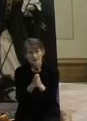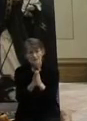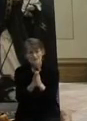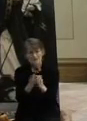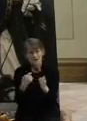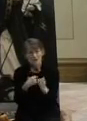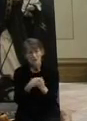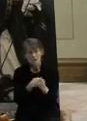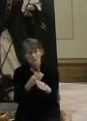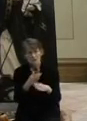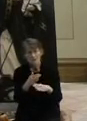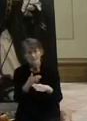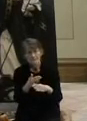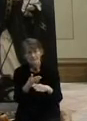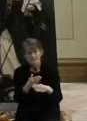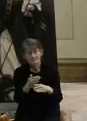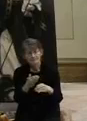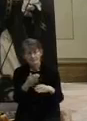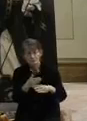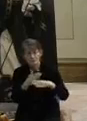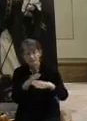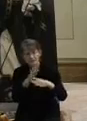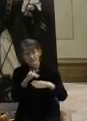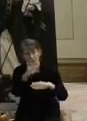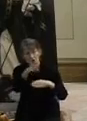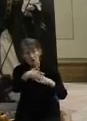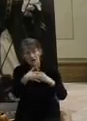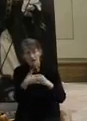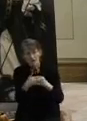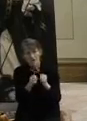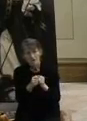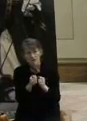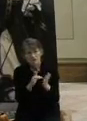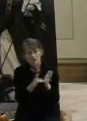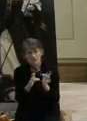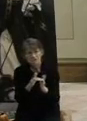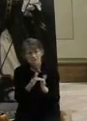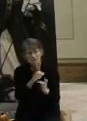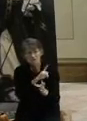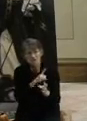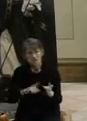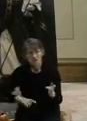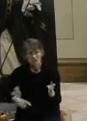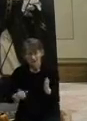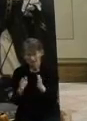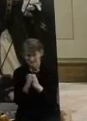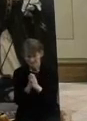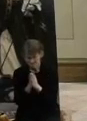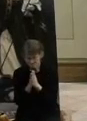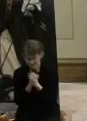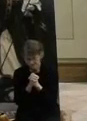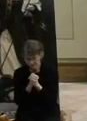be defended by your protecting help, through Christ our Lord. Amen.